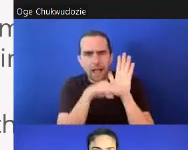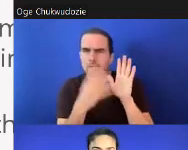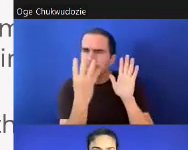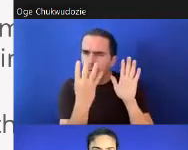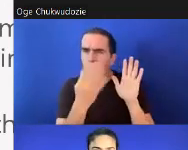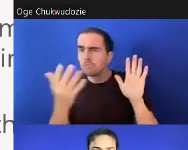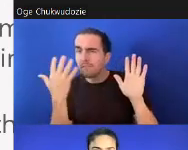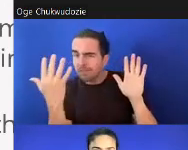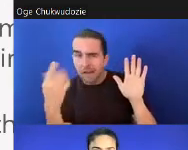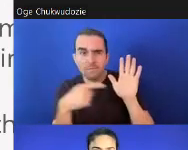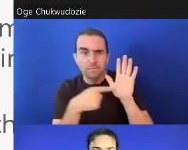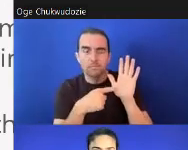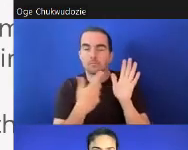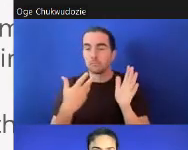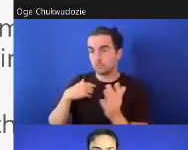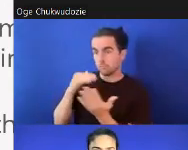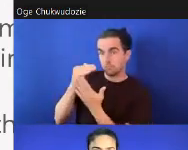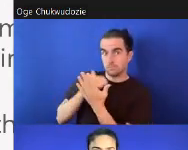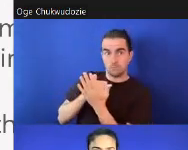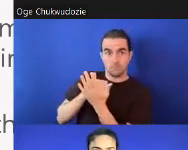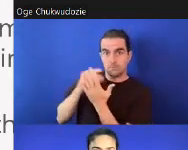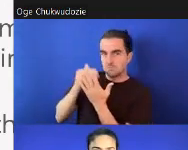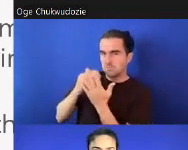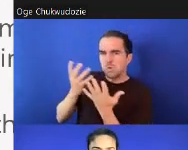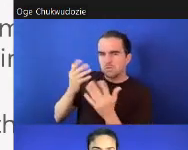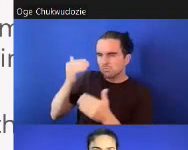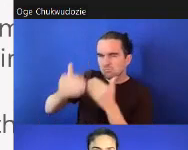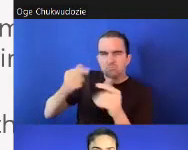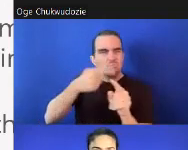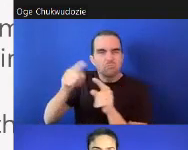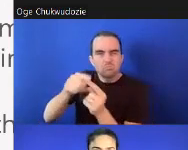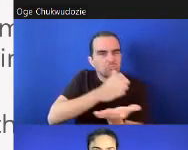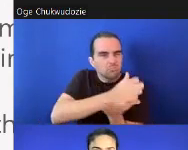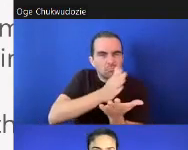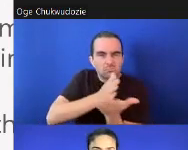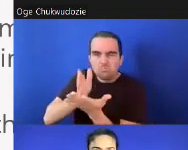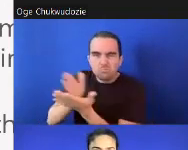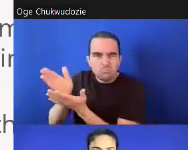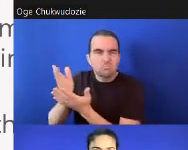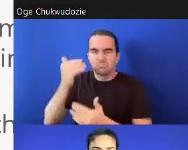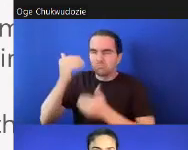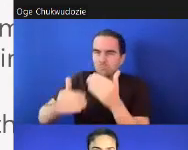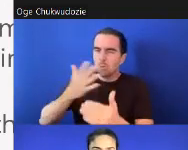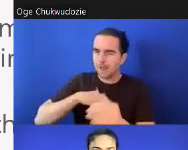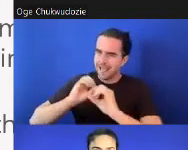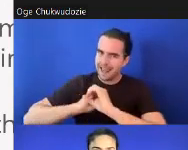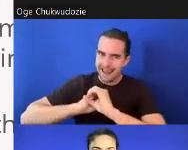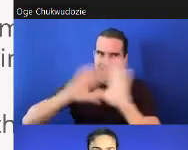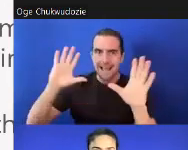be very clear on the things that people should expect from organizations, from community